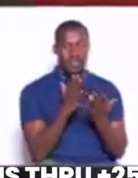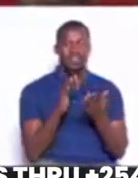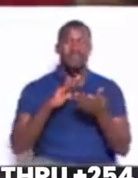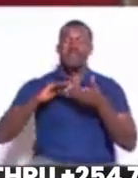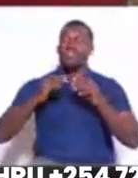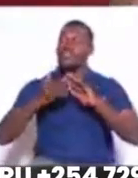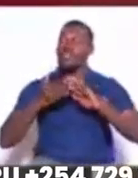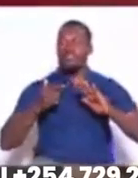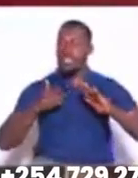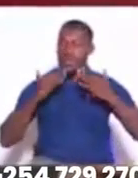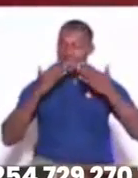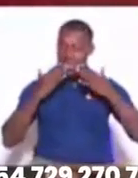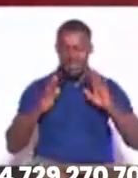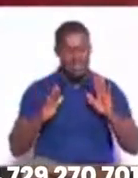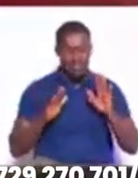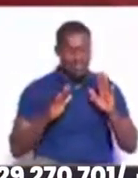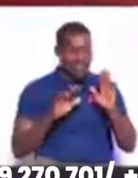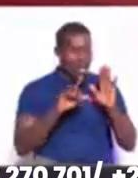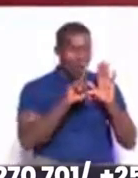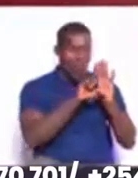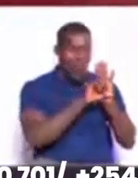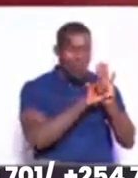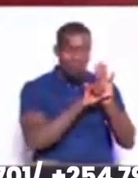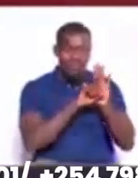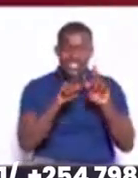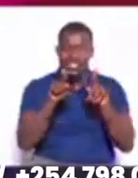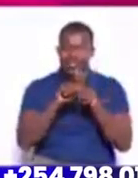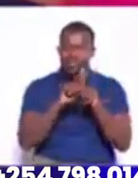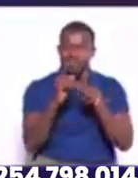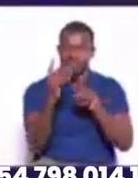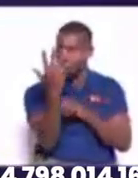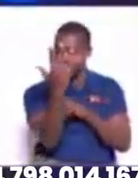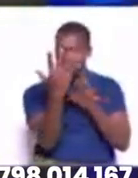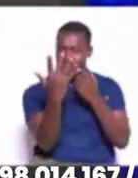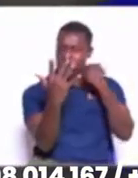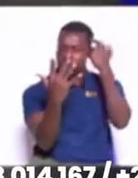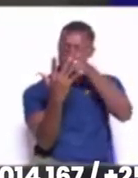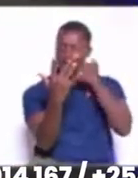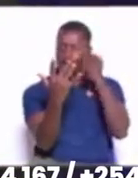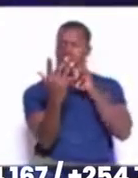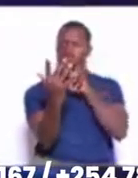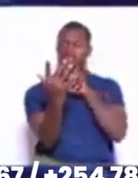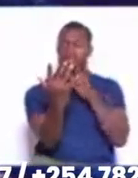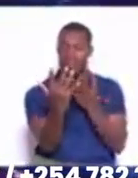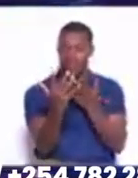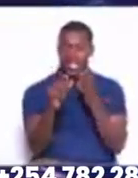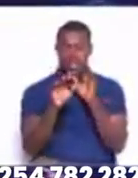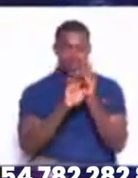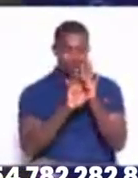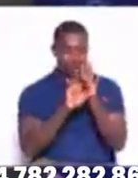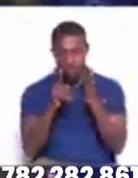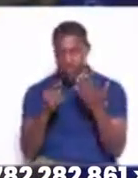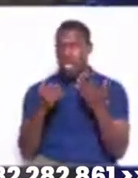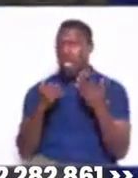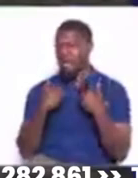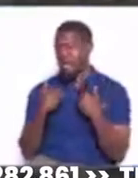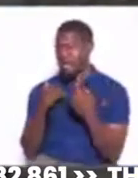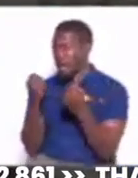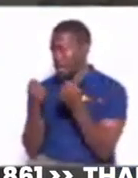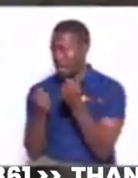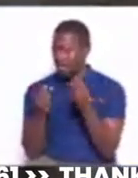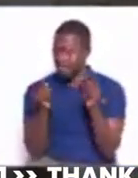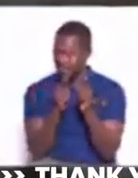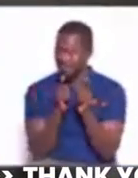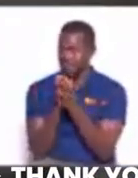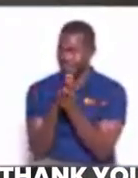law is like a mirror. Let's suppose I'm out working on my car, and I'm out there, and I'm working in the